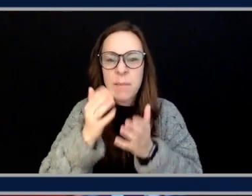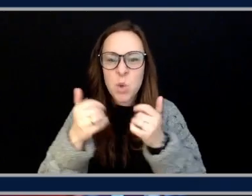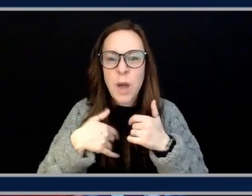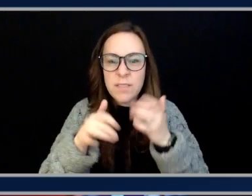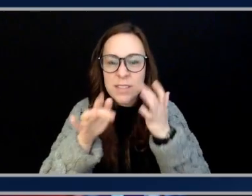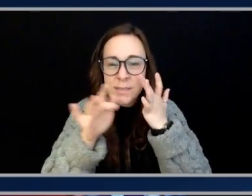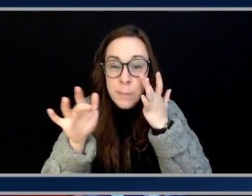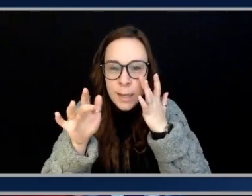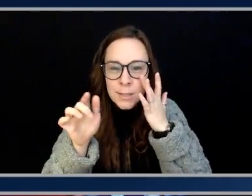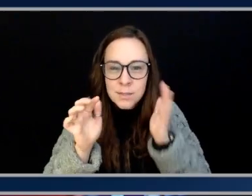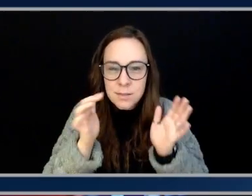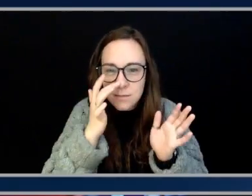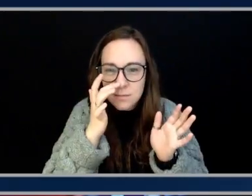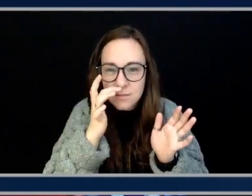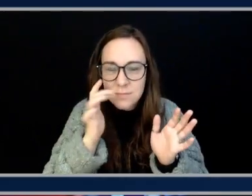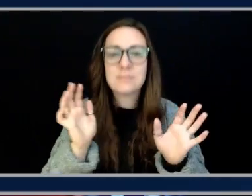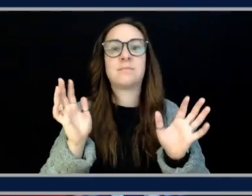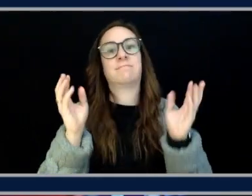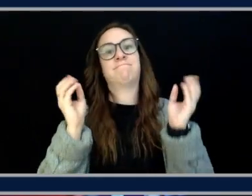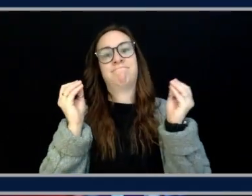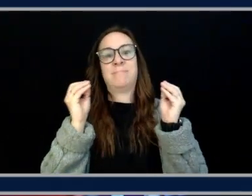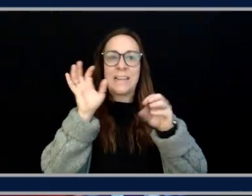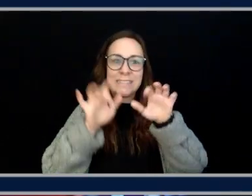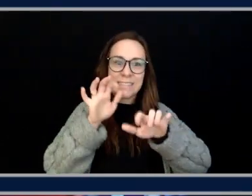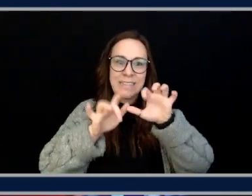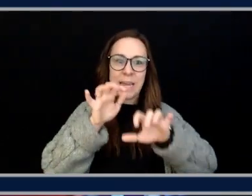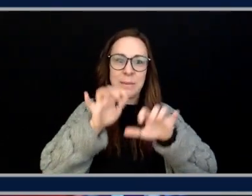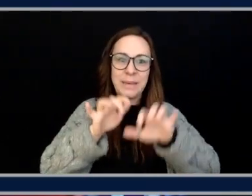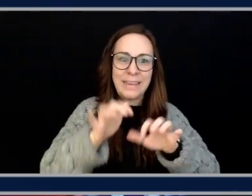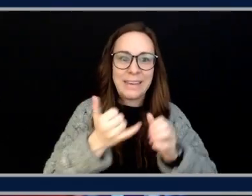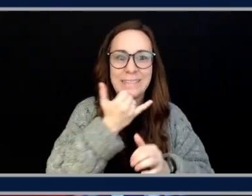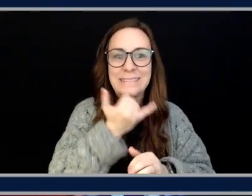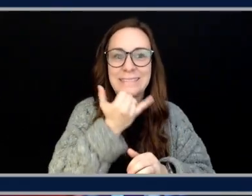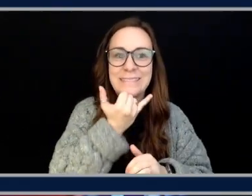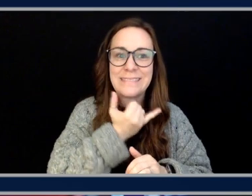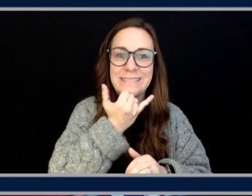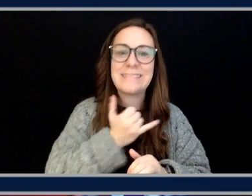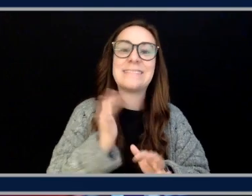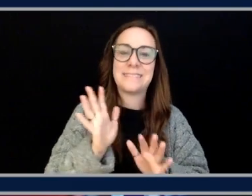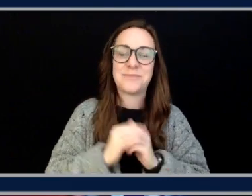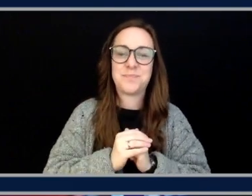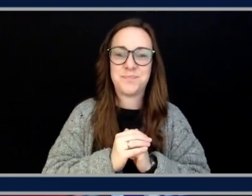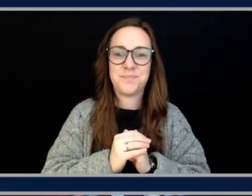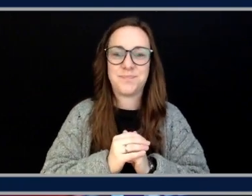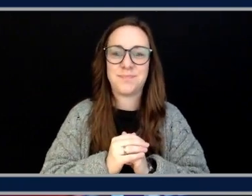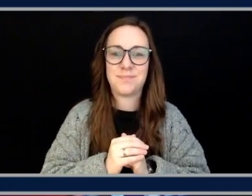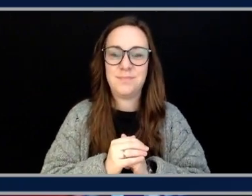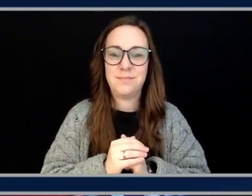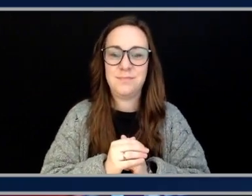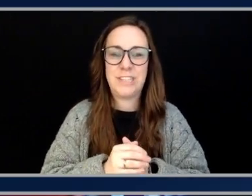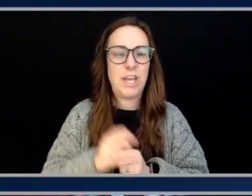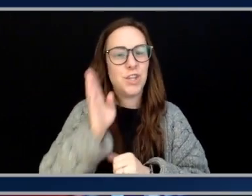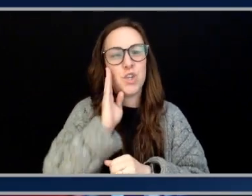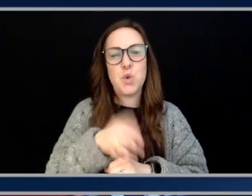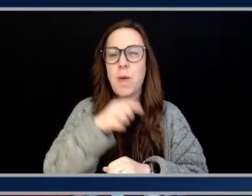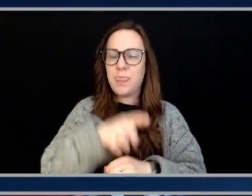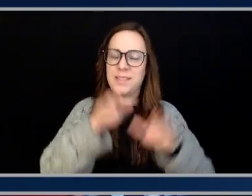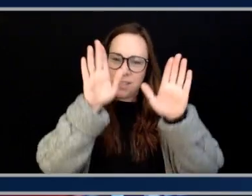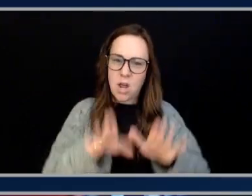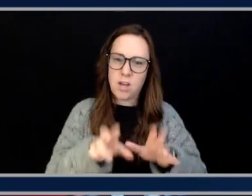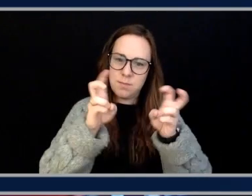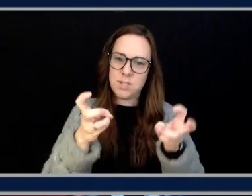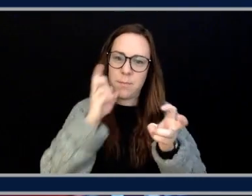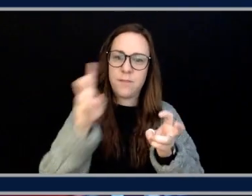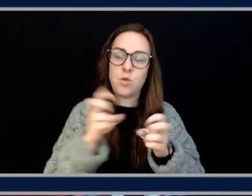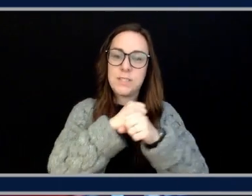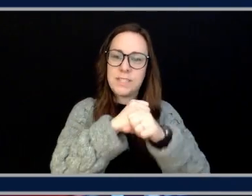what? Oh my goodness. Guard. Okay, you know what? Hey, space duty. Actually, you know what? This is a awesome topic for security professionals